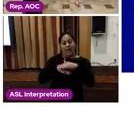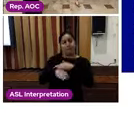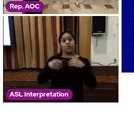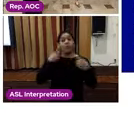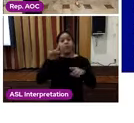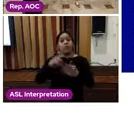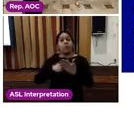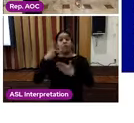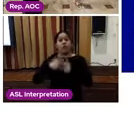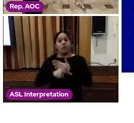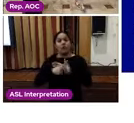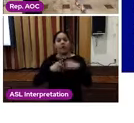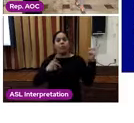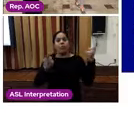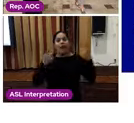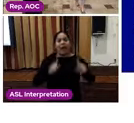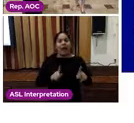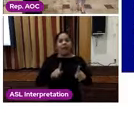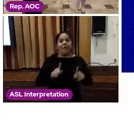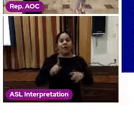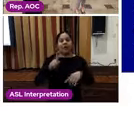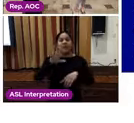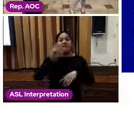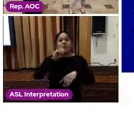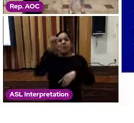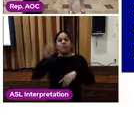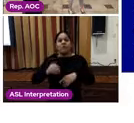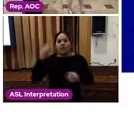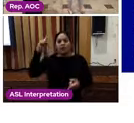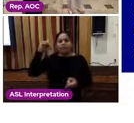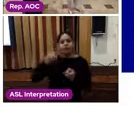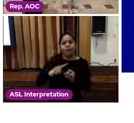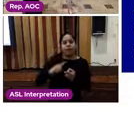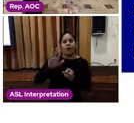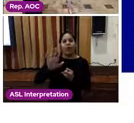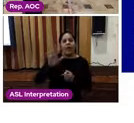over 50%. By over 50%.